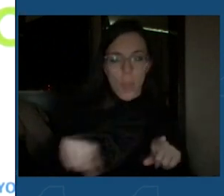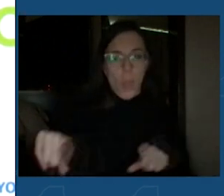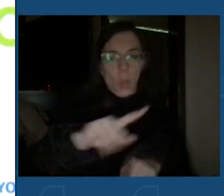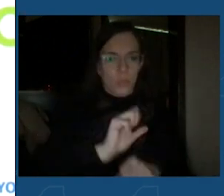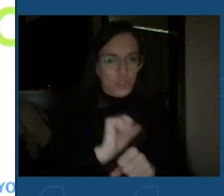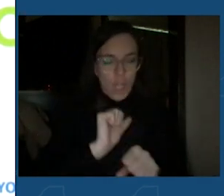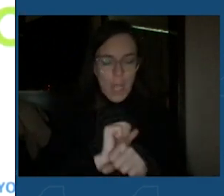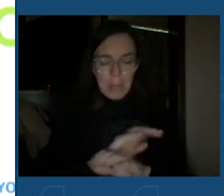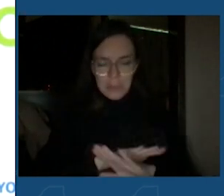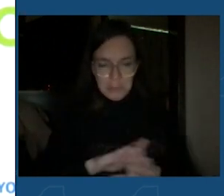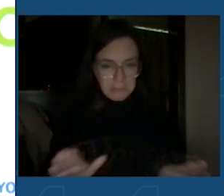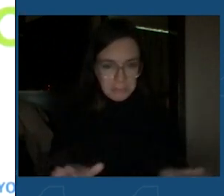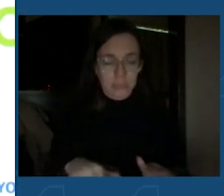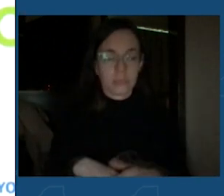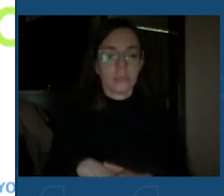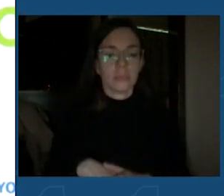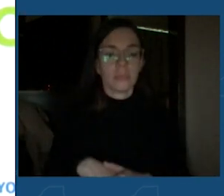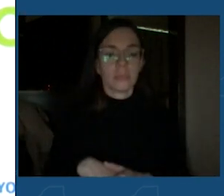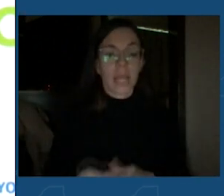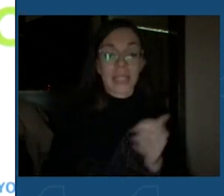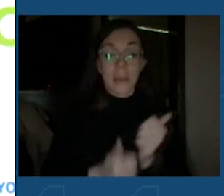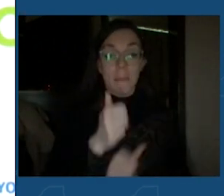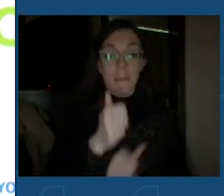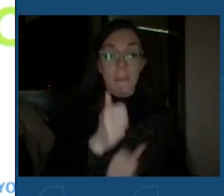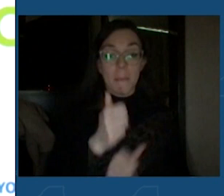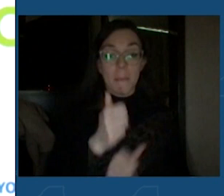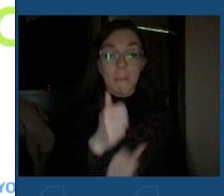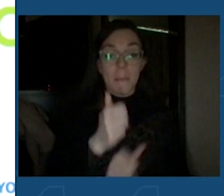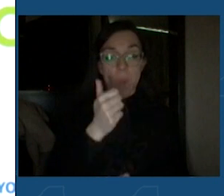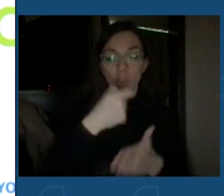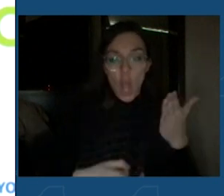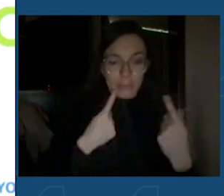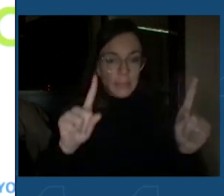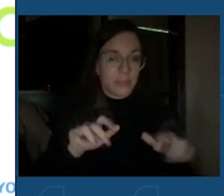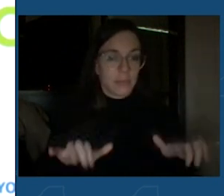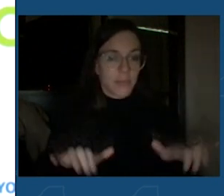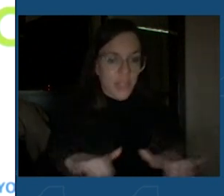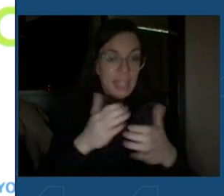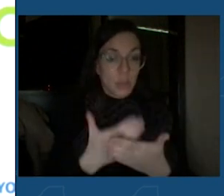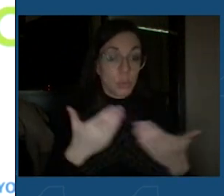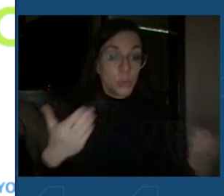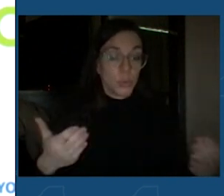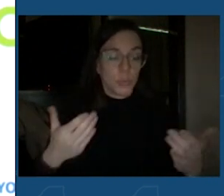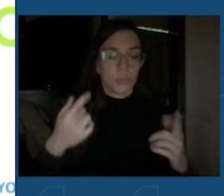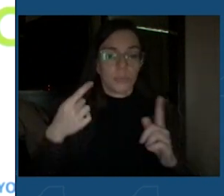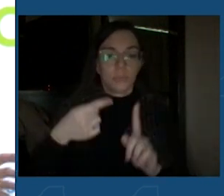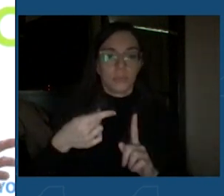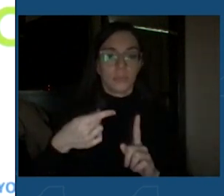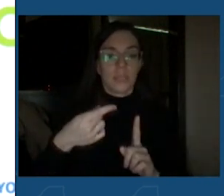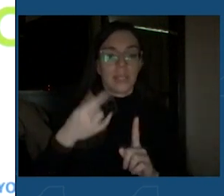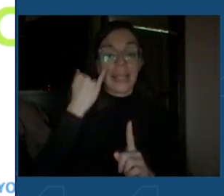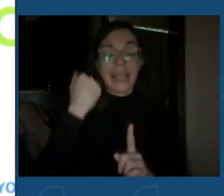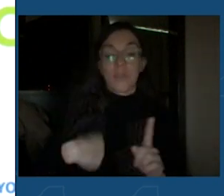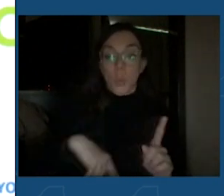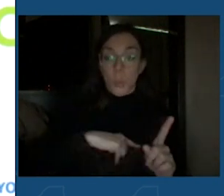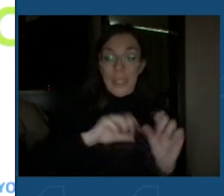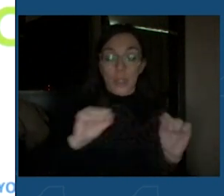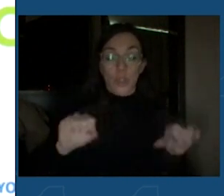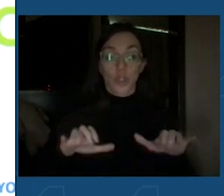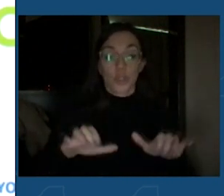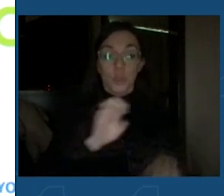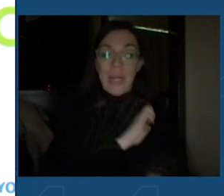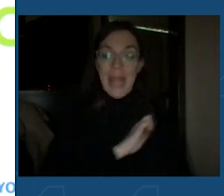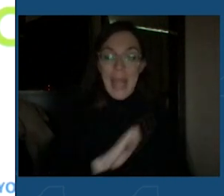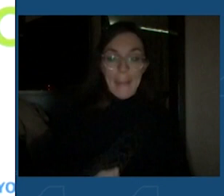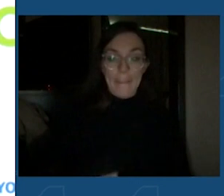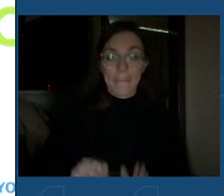And it's the most cost-effective thing to do. If we could do an Empire State job